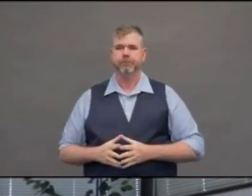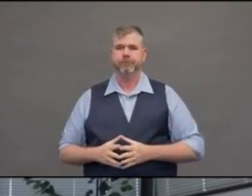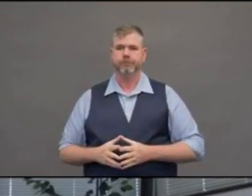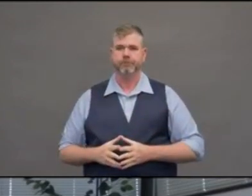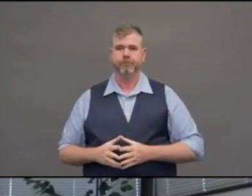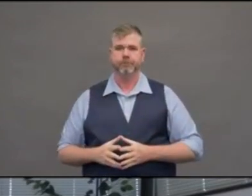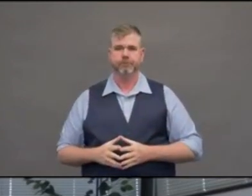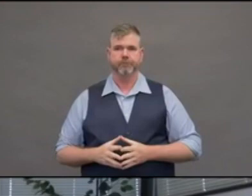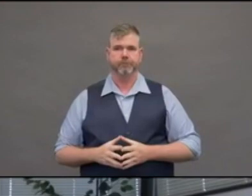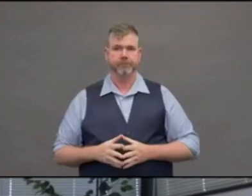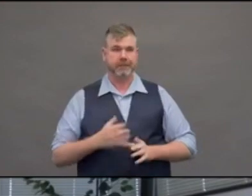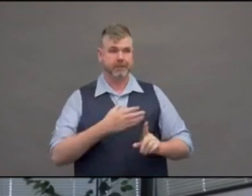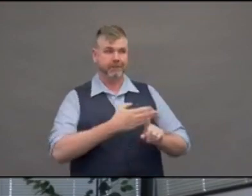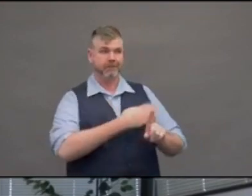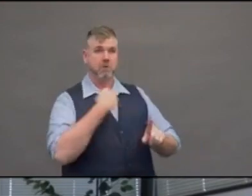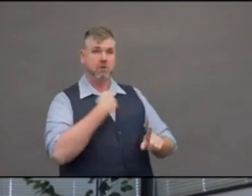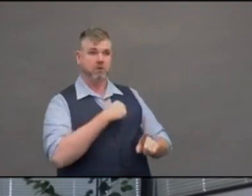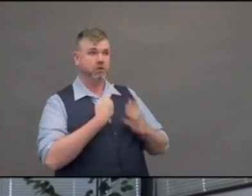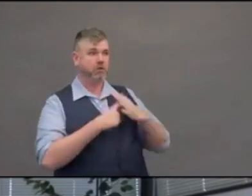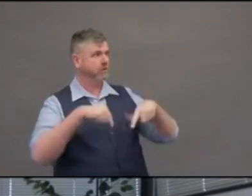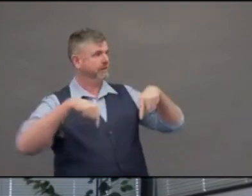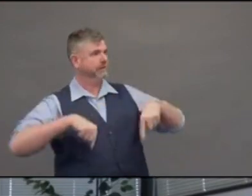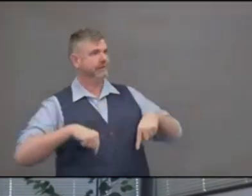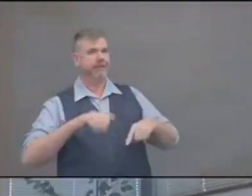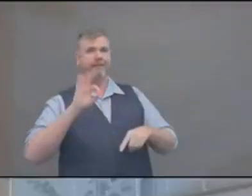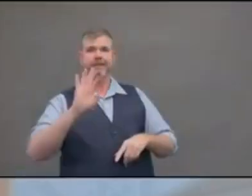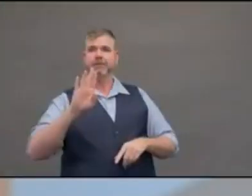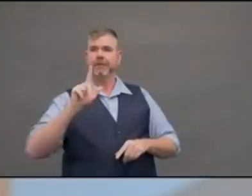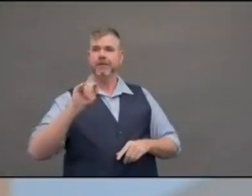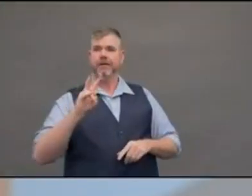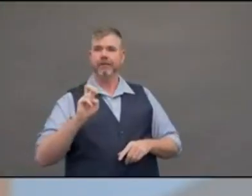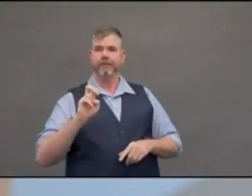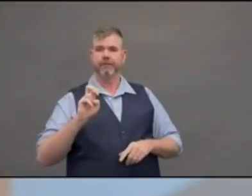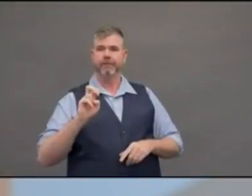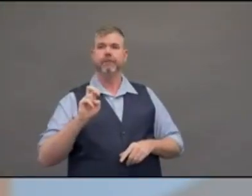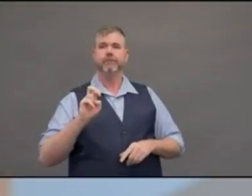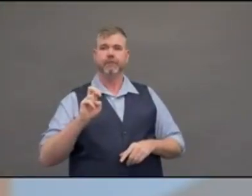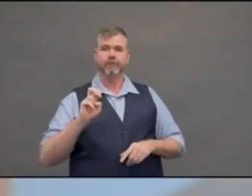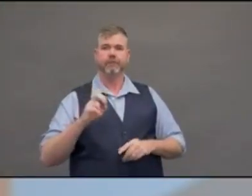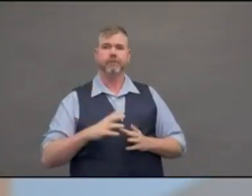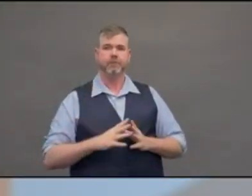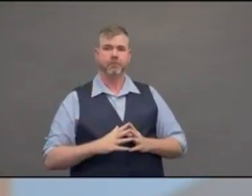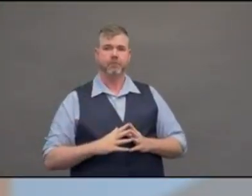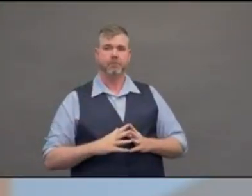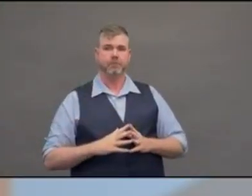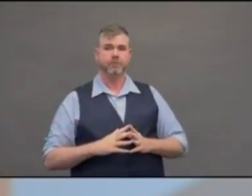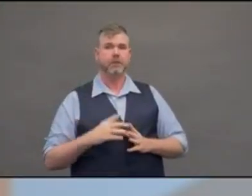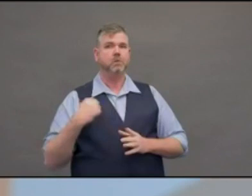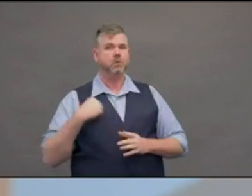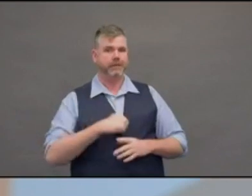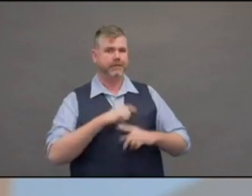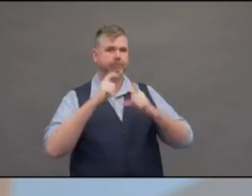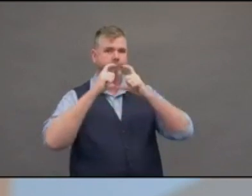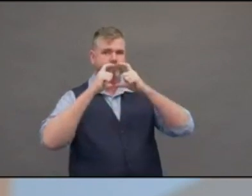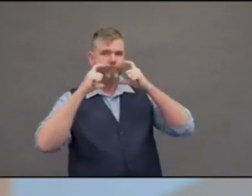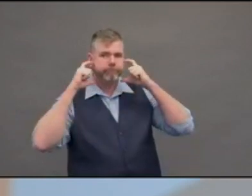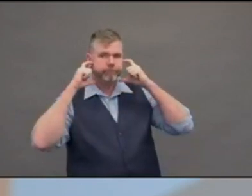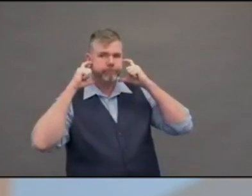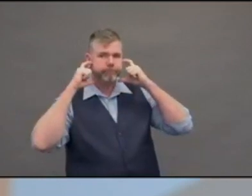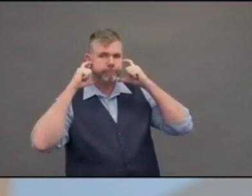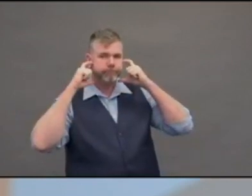Live, but we, of course, to conduct the Facebook Live to make sure that the American Sign Language